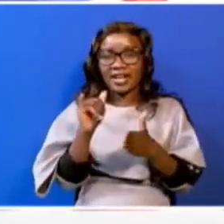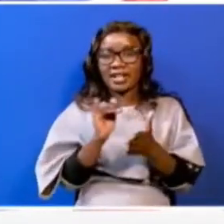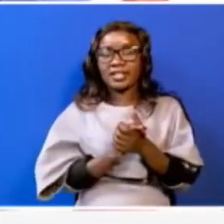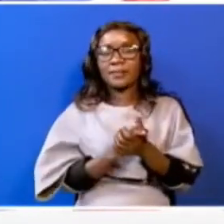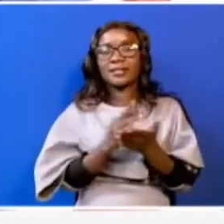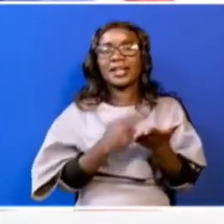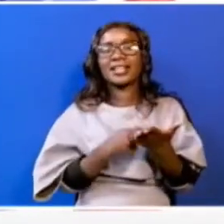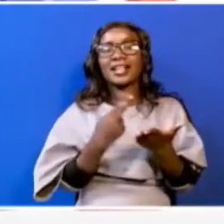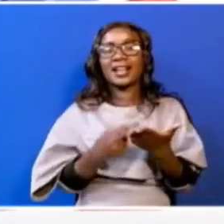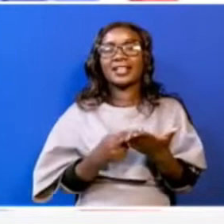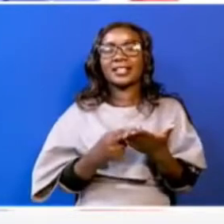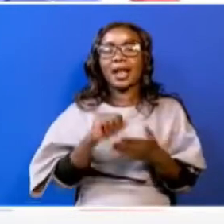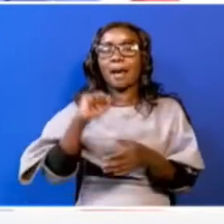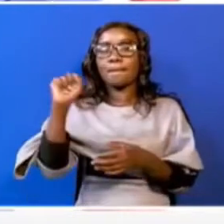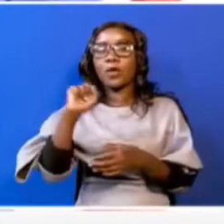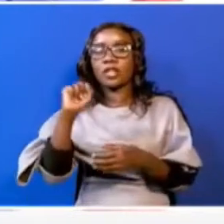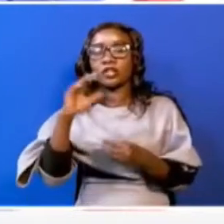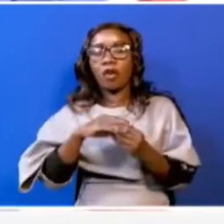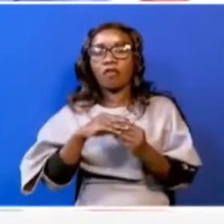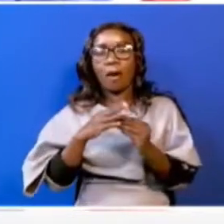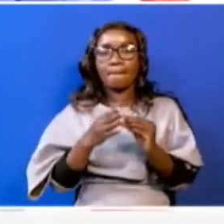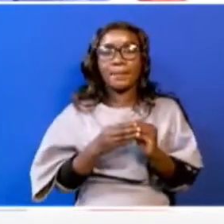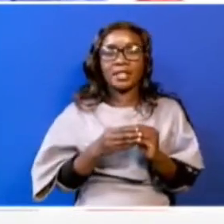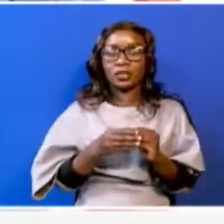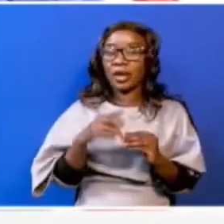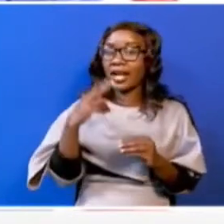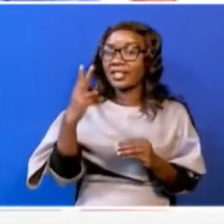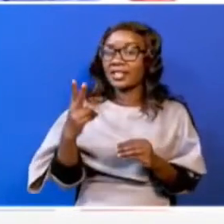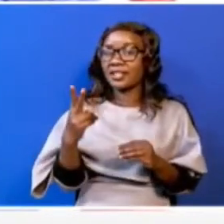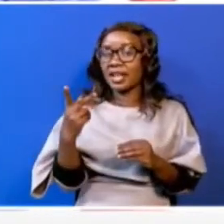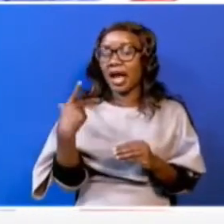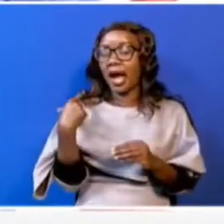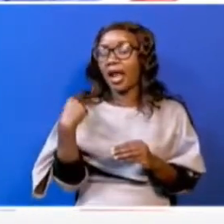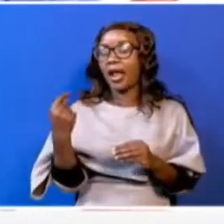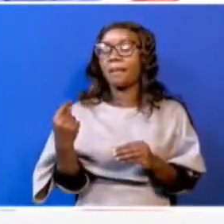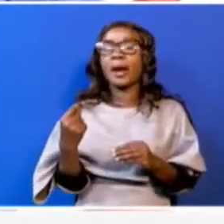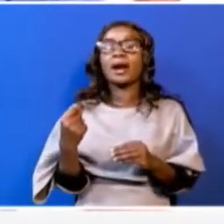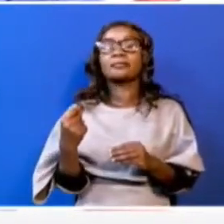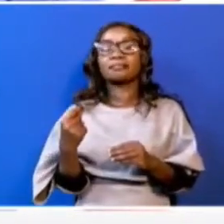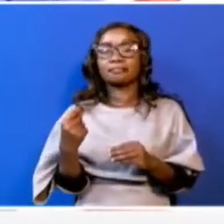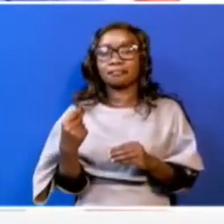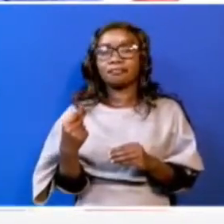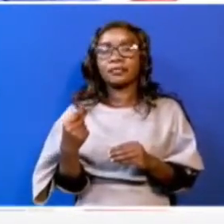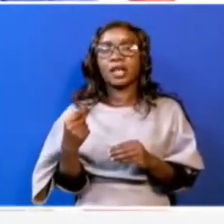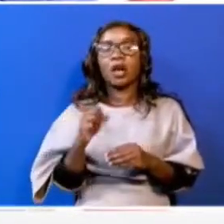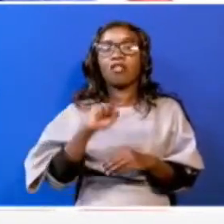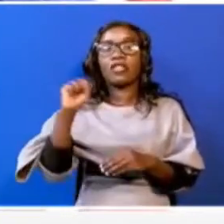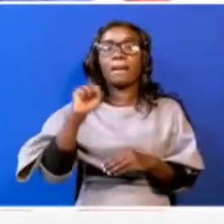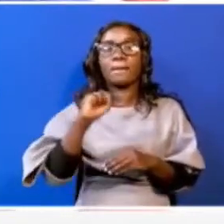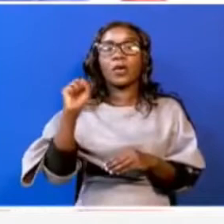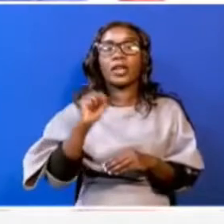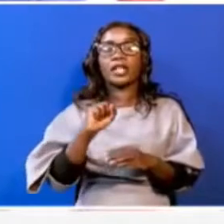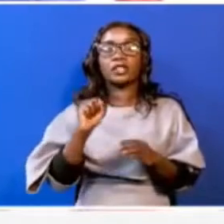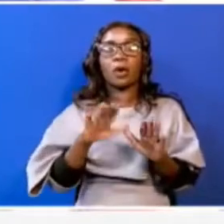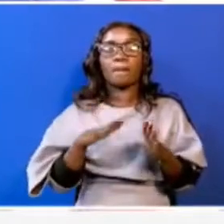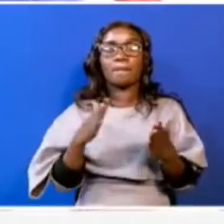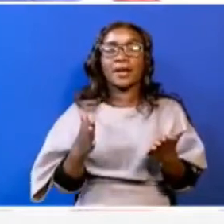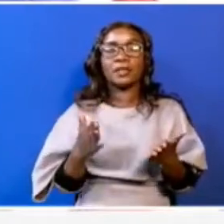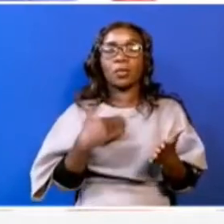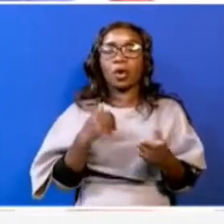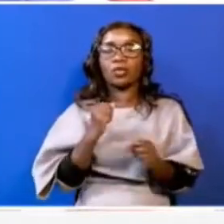registered political formation. I see that a number of political parties may want to coalesce around